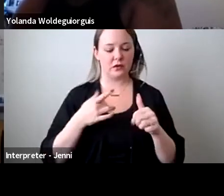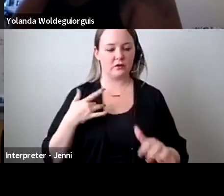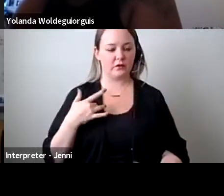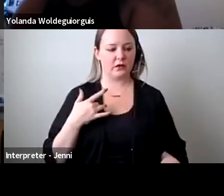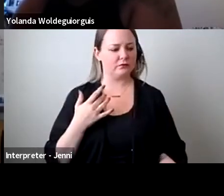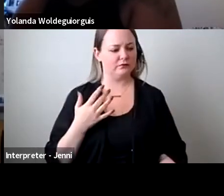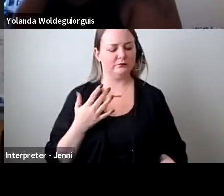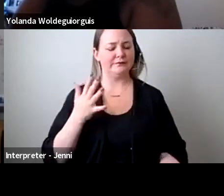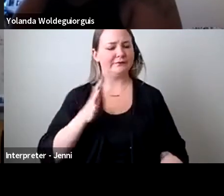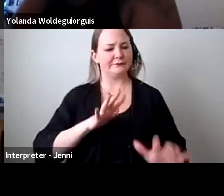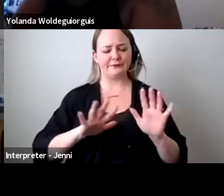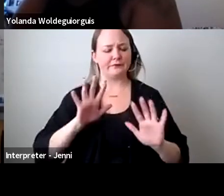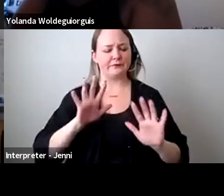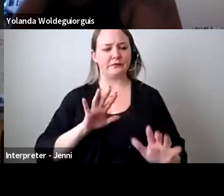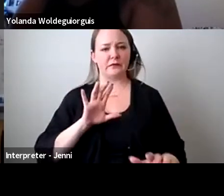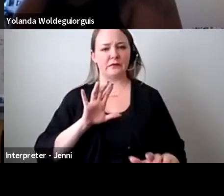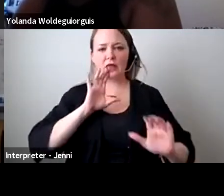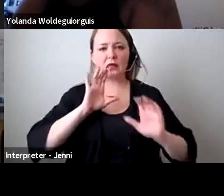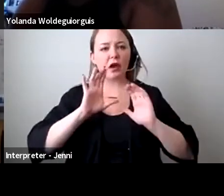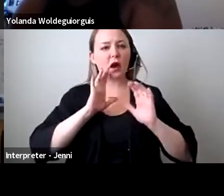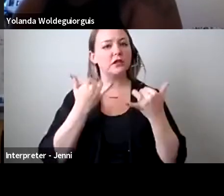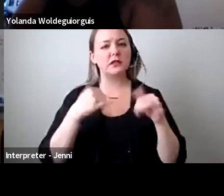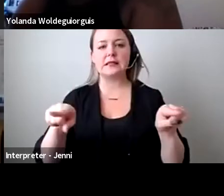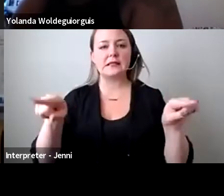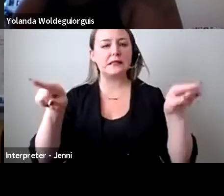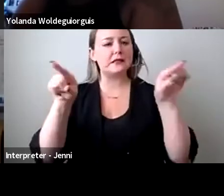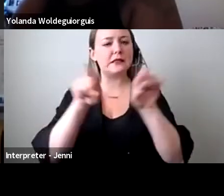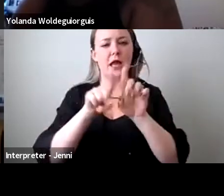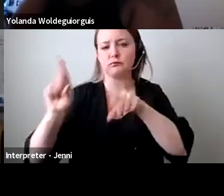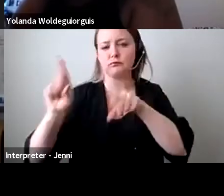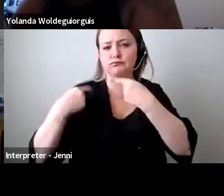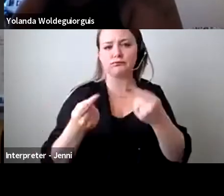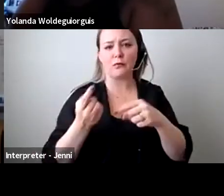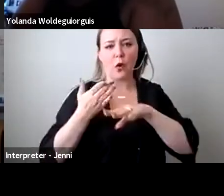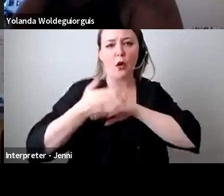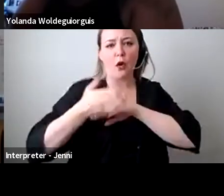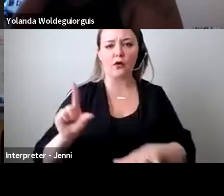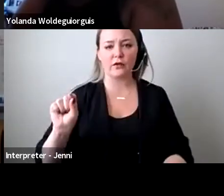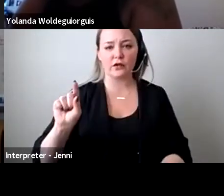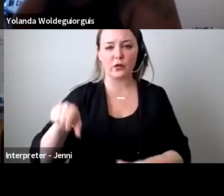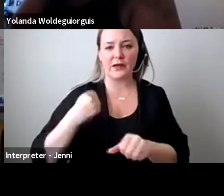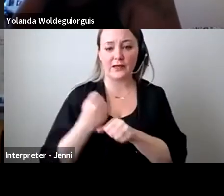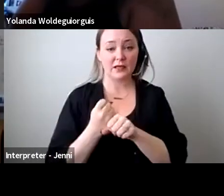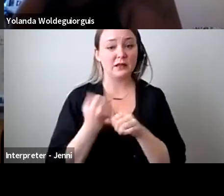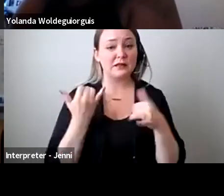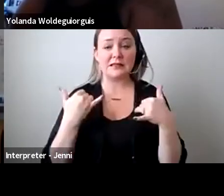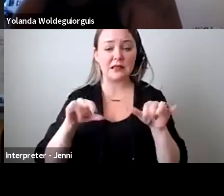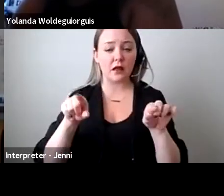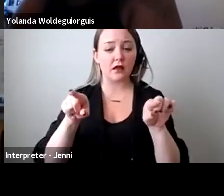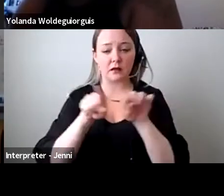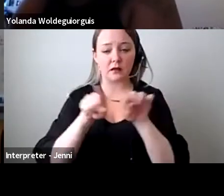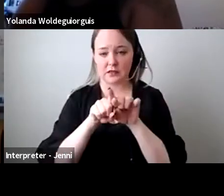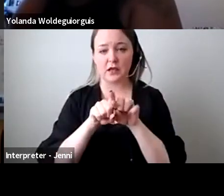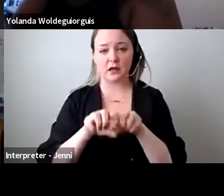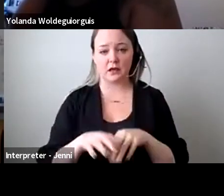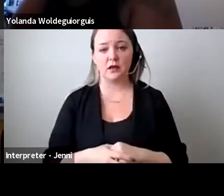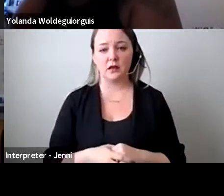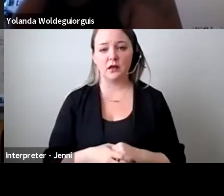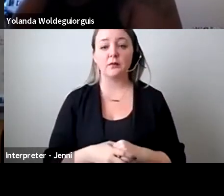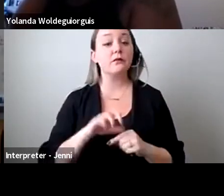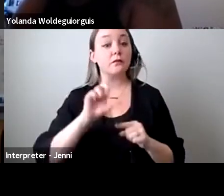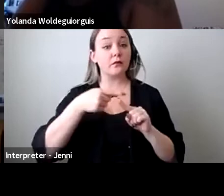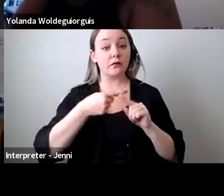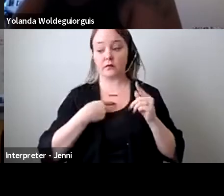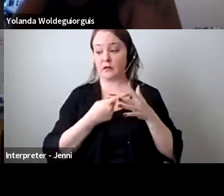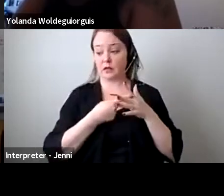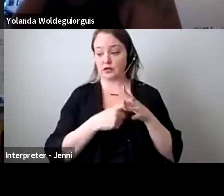that the conversation is still the same after 20 plus years. And when I started, there were